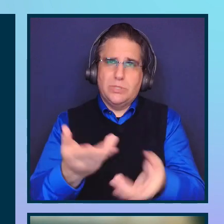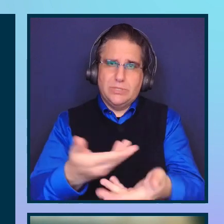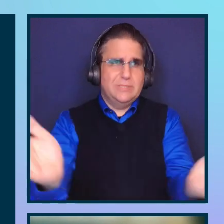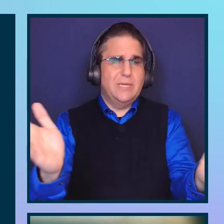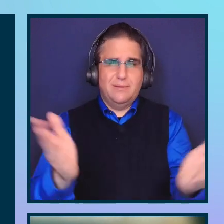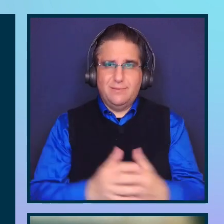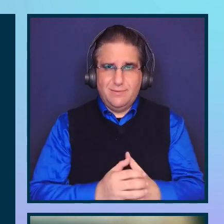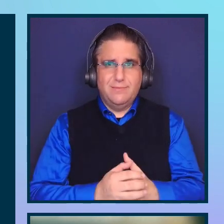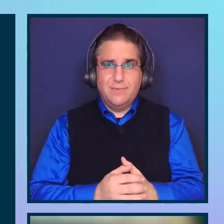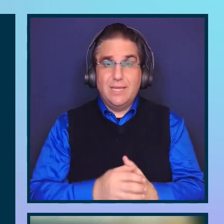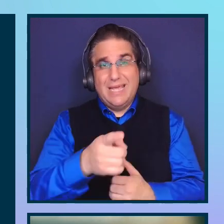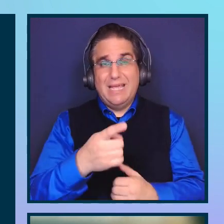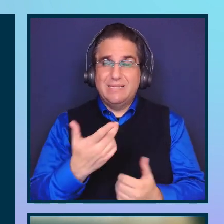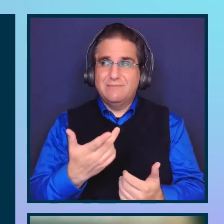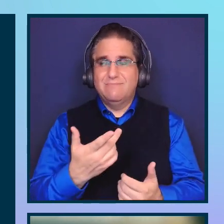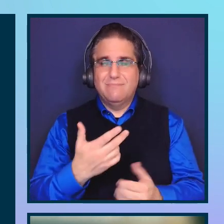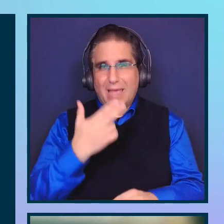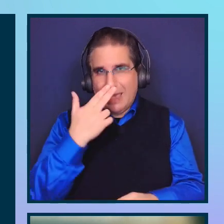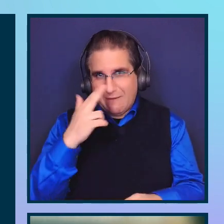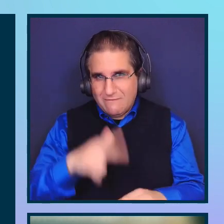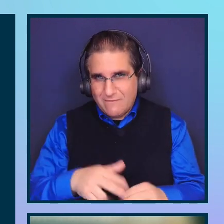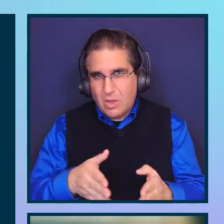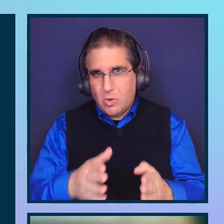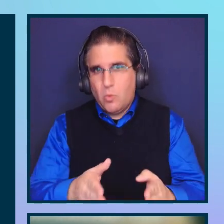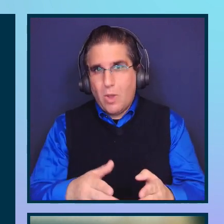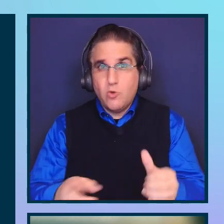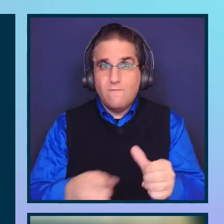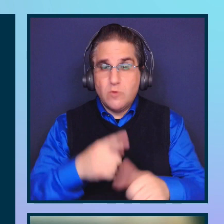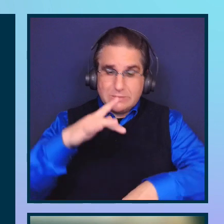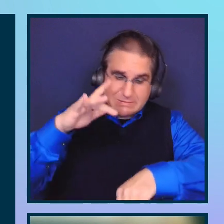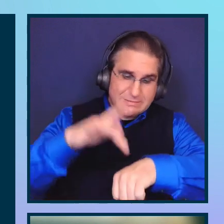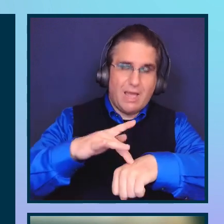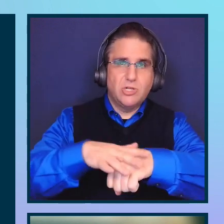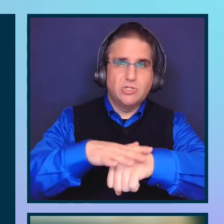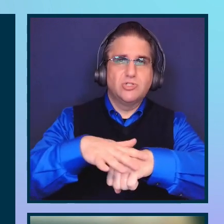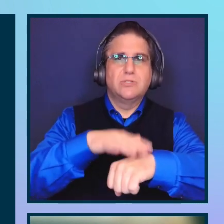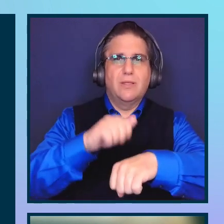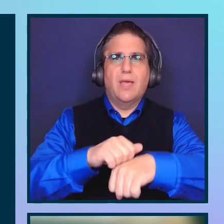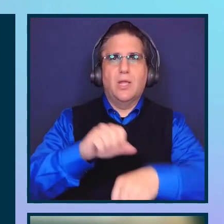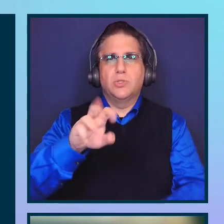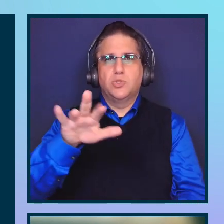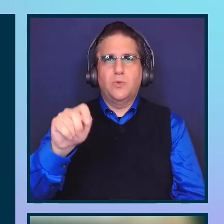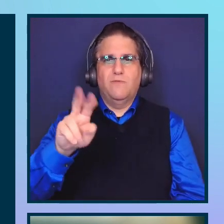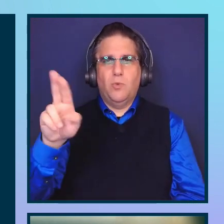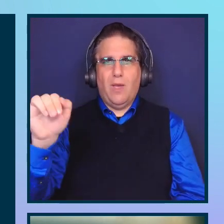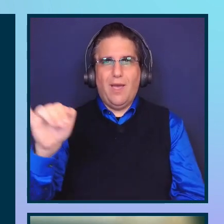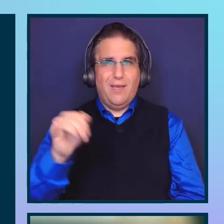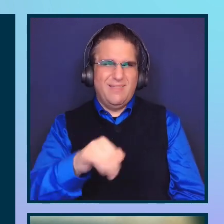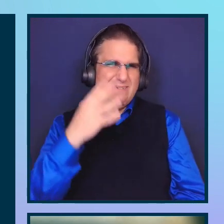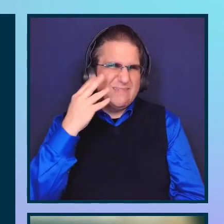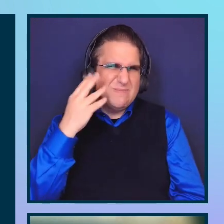with it. It's a fun way to get a firsthand taste of what it's like to work with SwiftUI and the